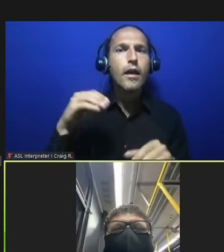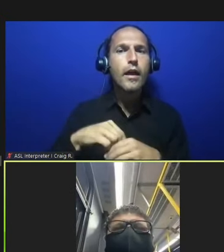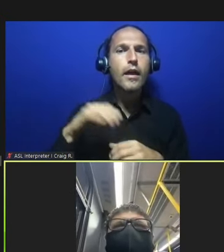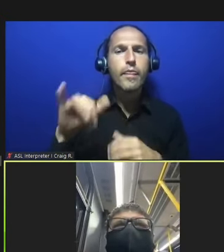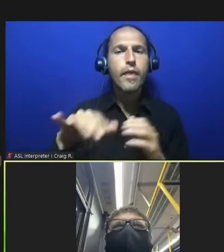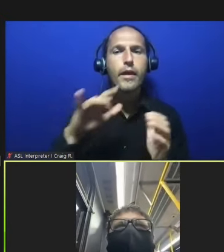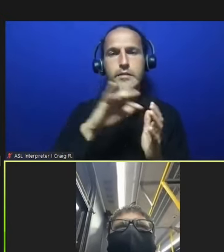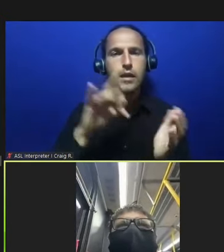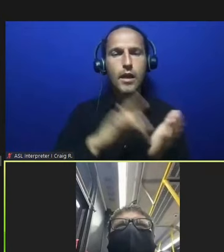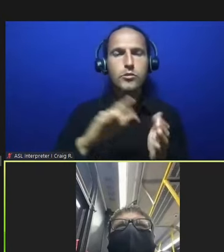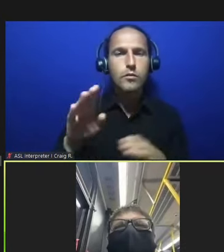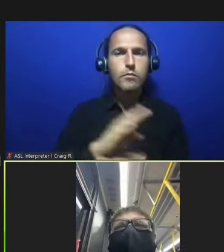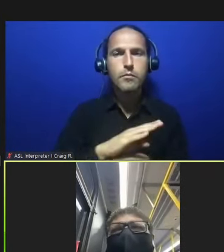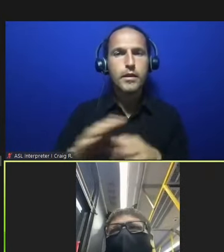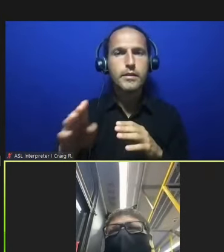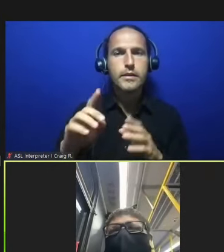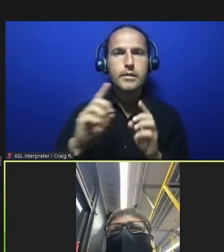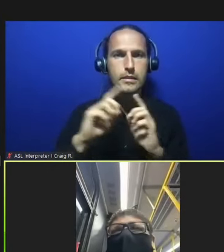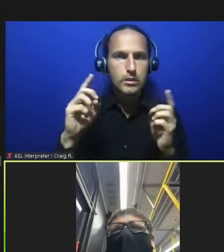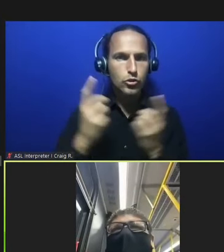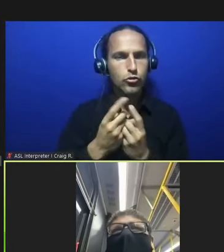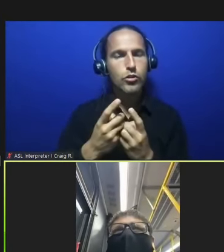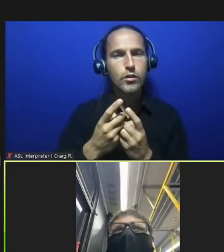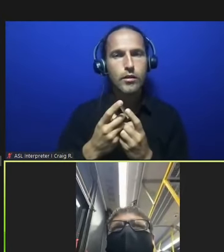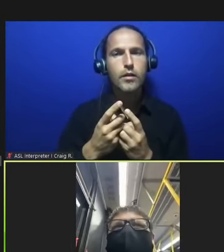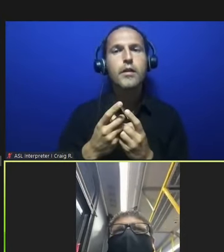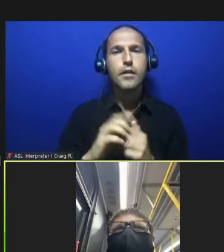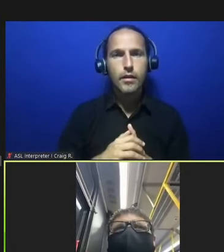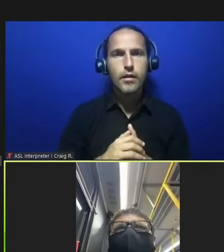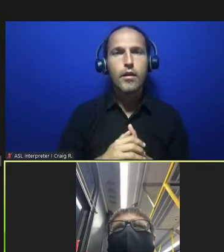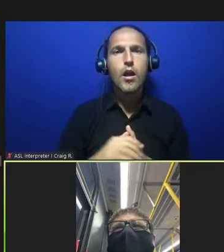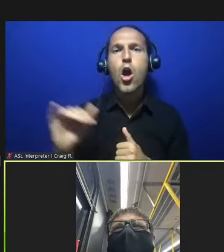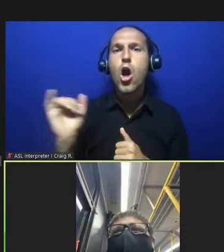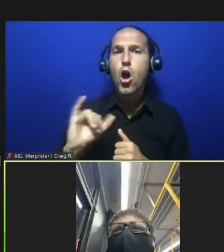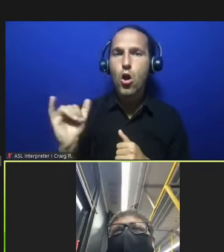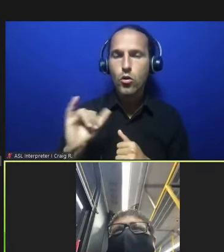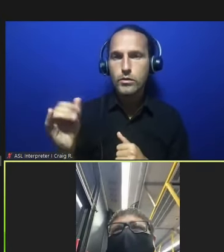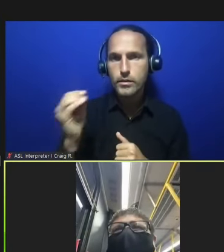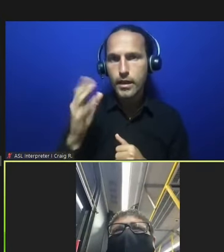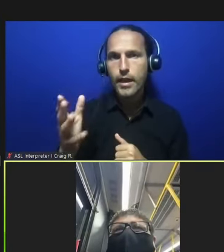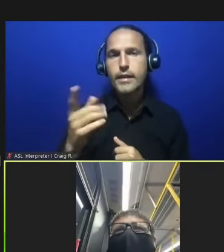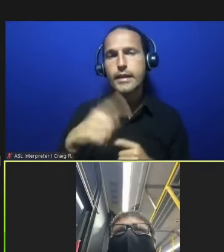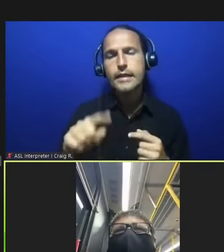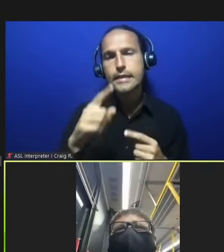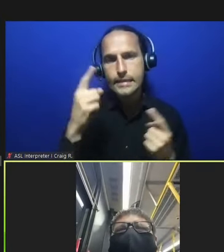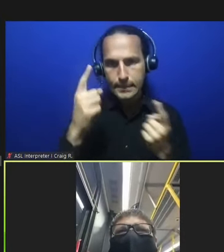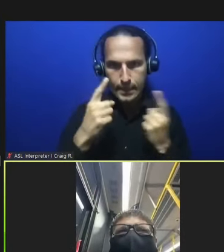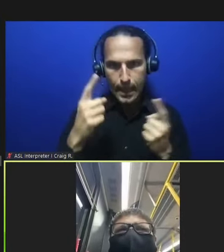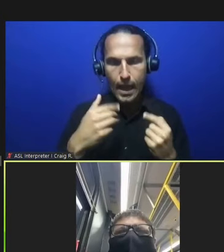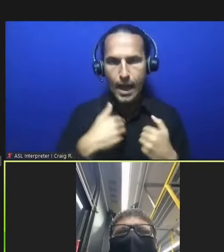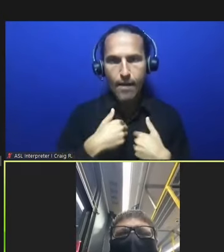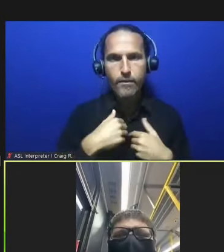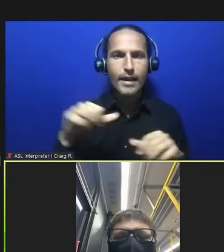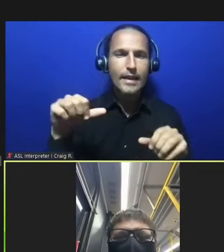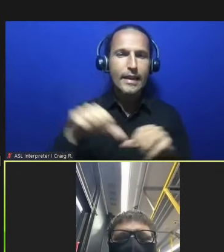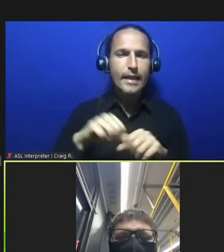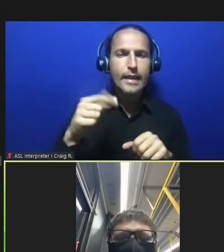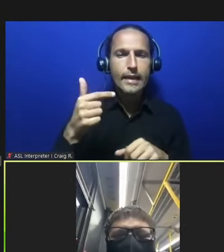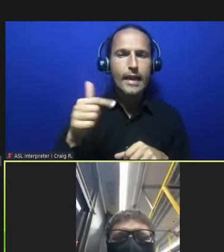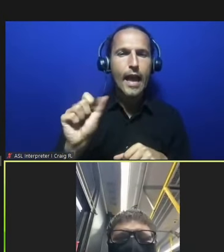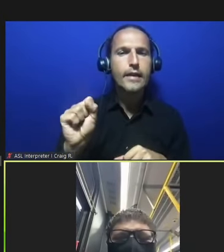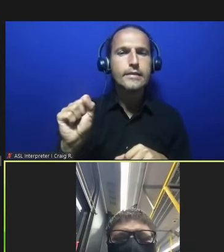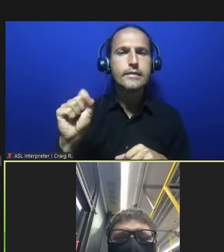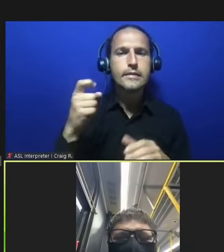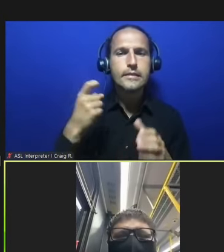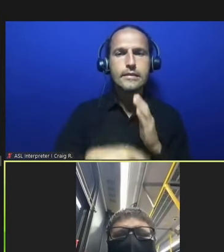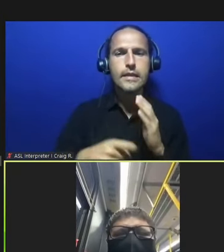Business District tolling area. And also consider having a gas tax like New Jersey is